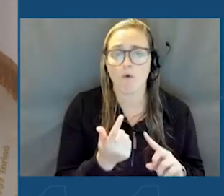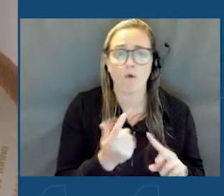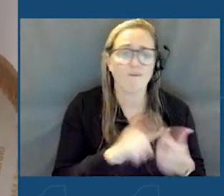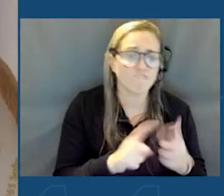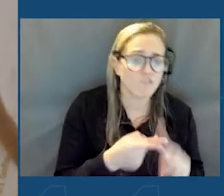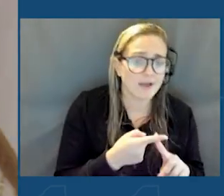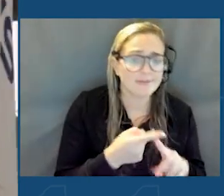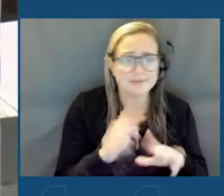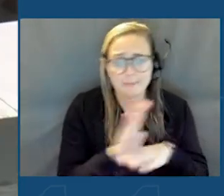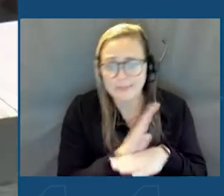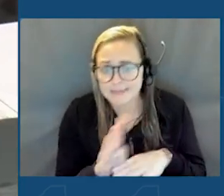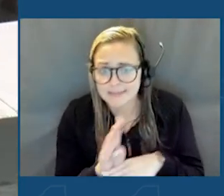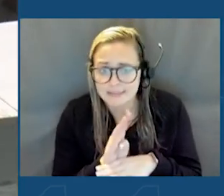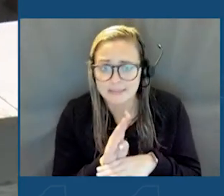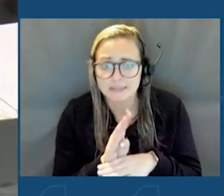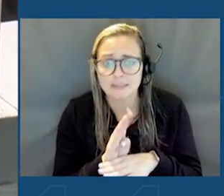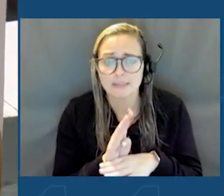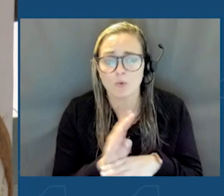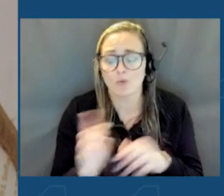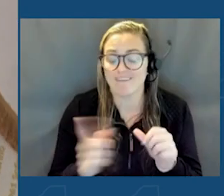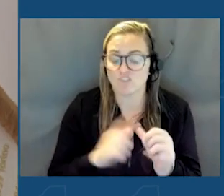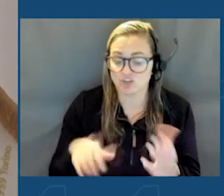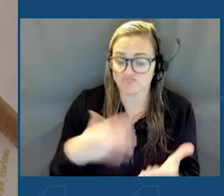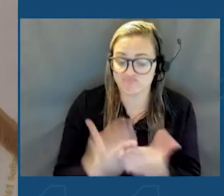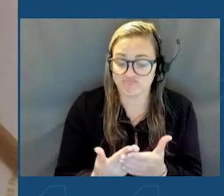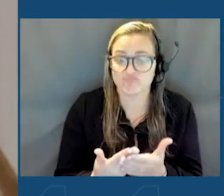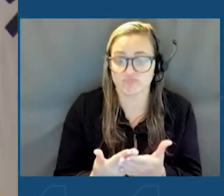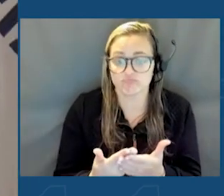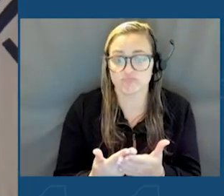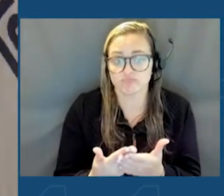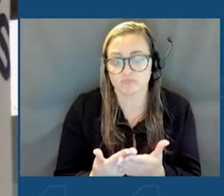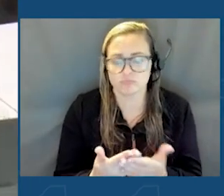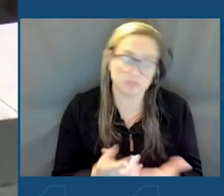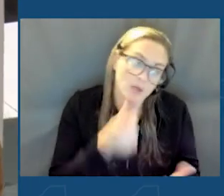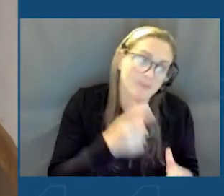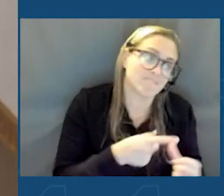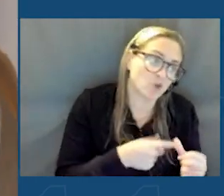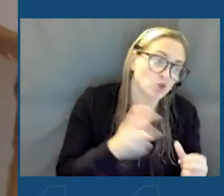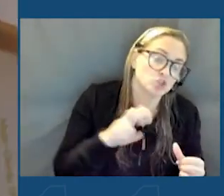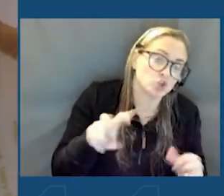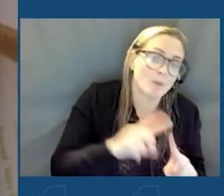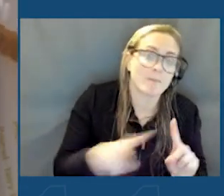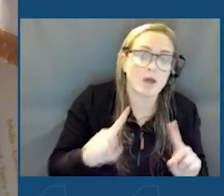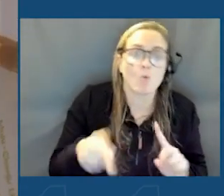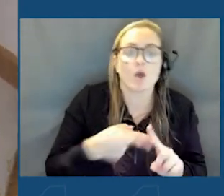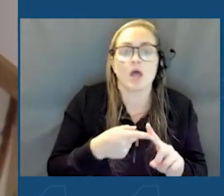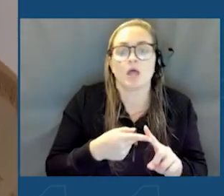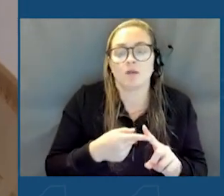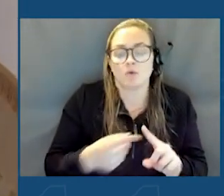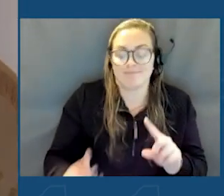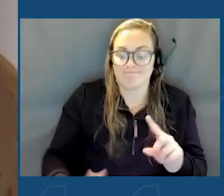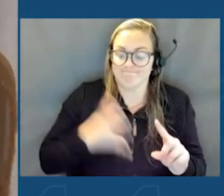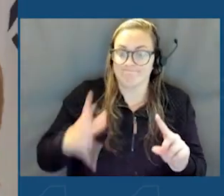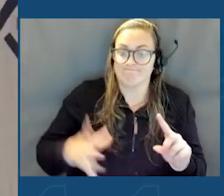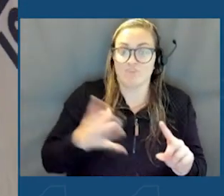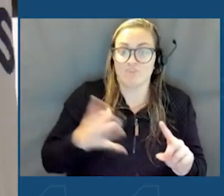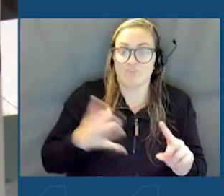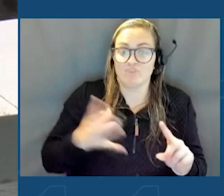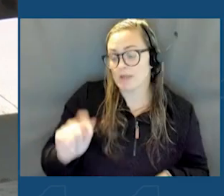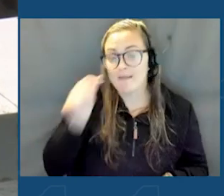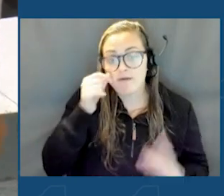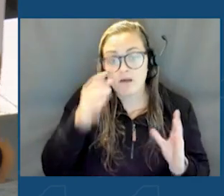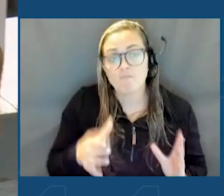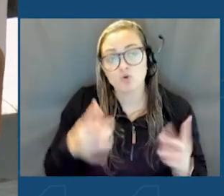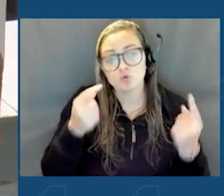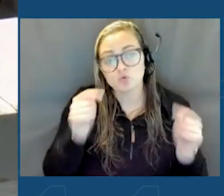business, because when I first came here, well, not my first trip, but I came here with my official capacity as lieutenant governor to try